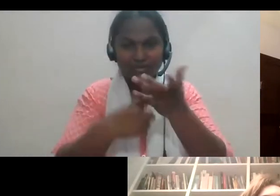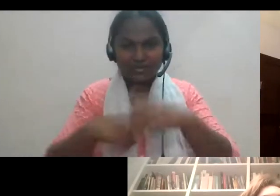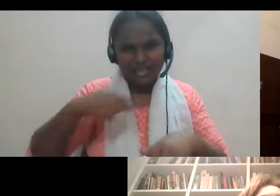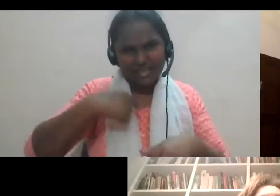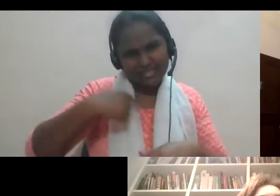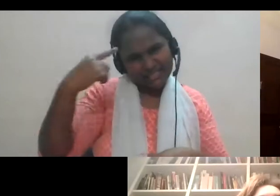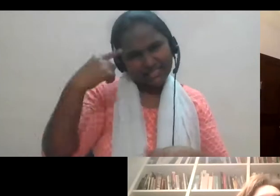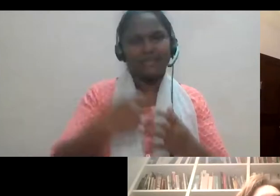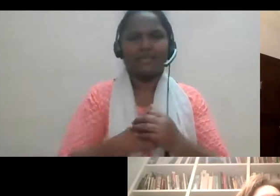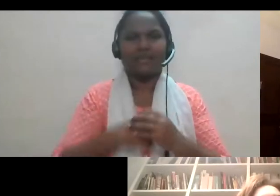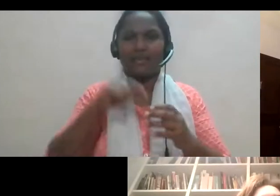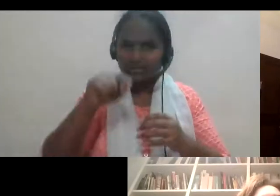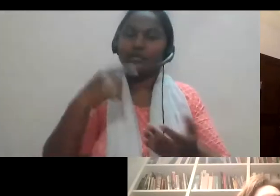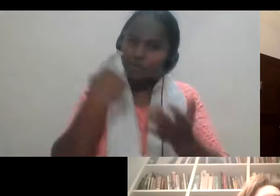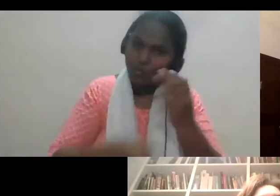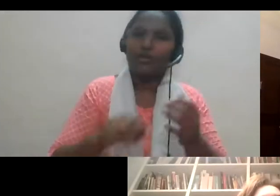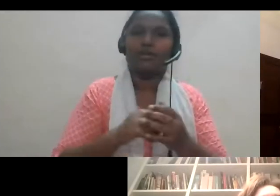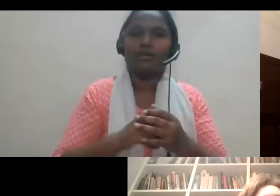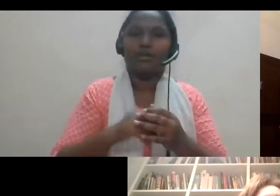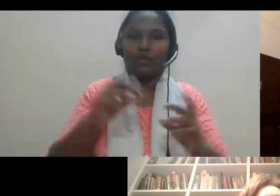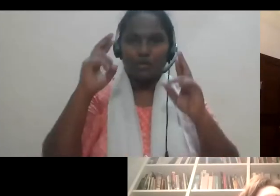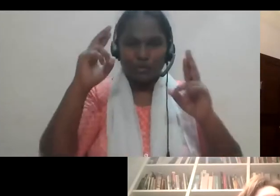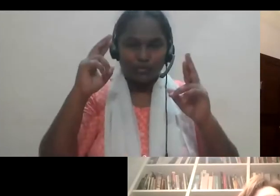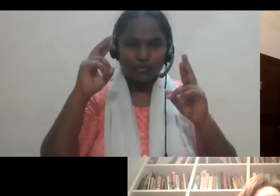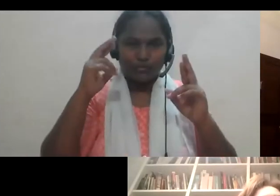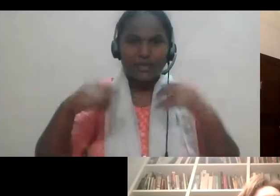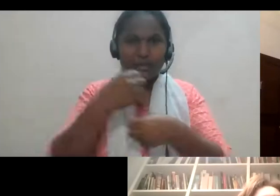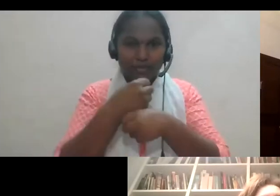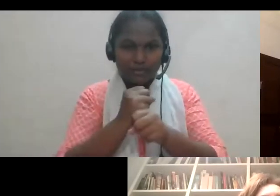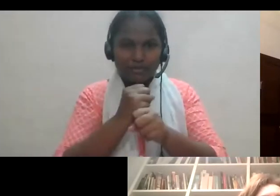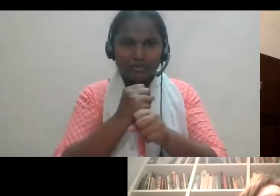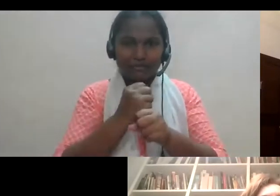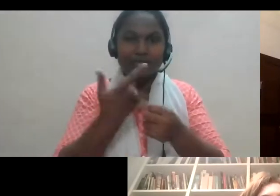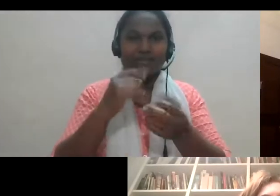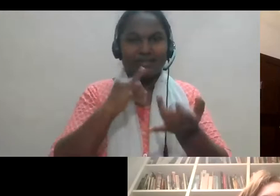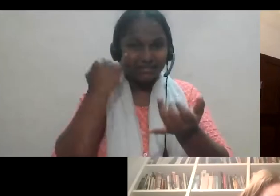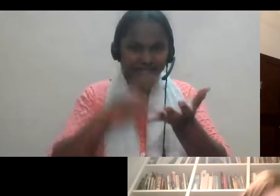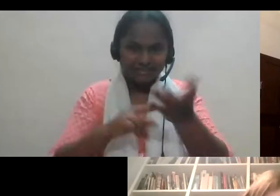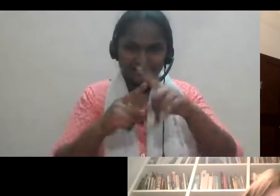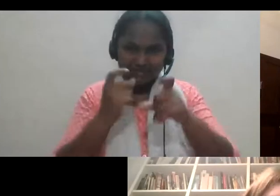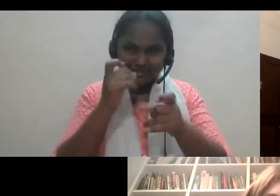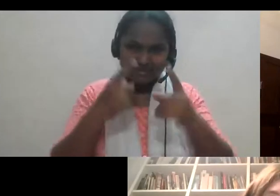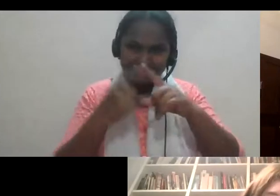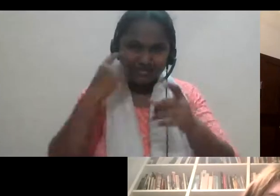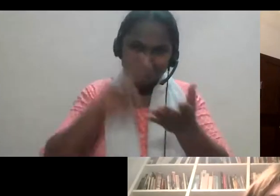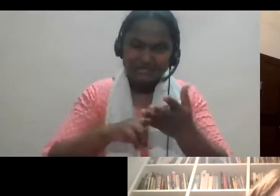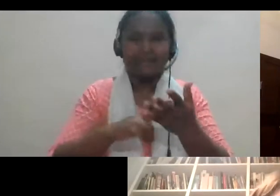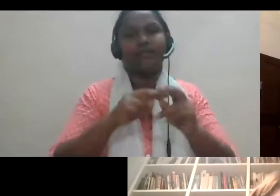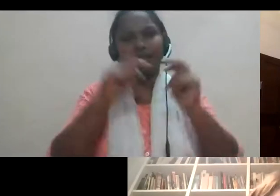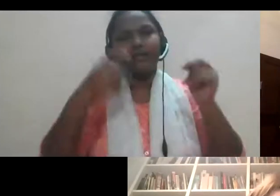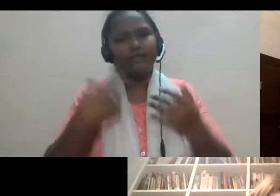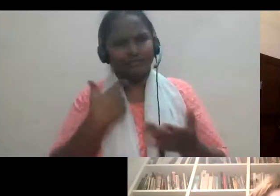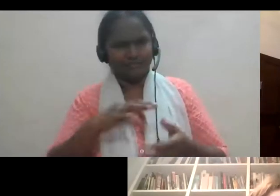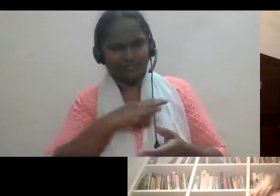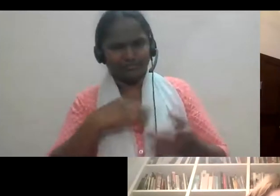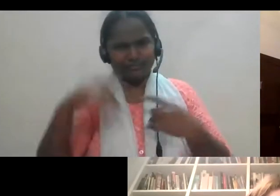think that is what hopefully makes our institution relevant. I like to think that